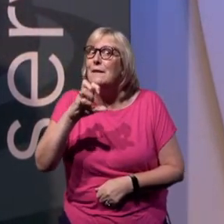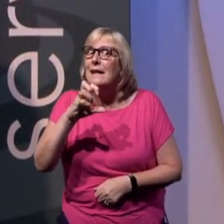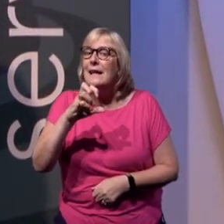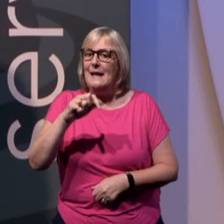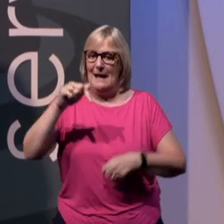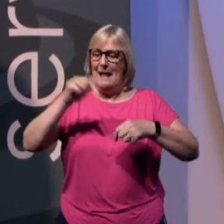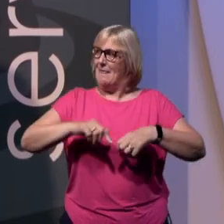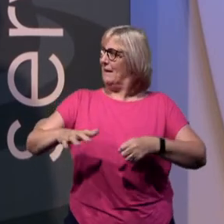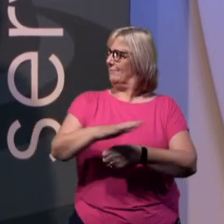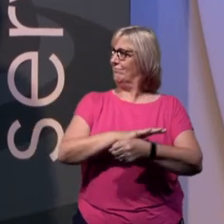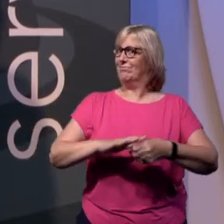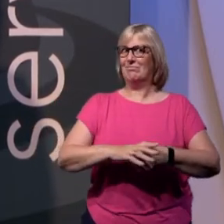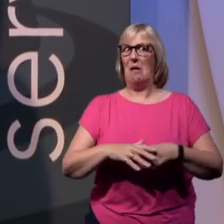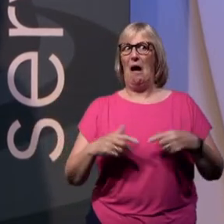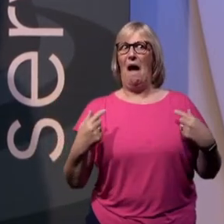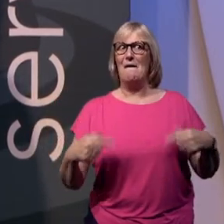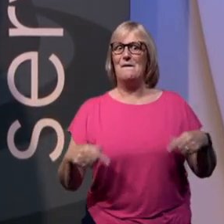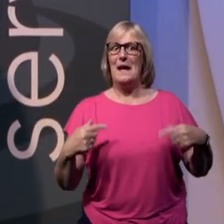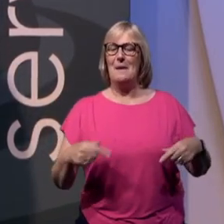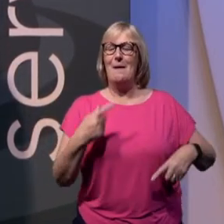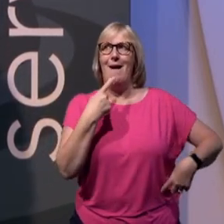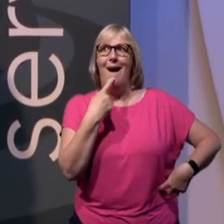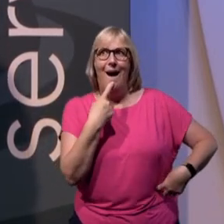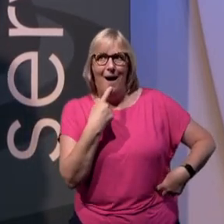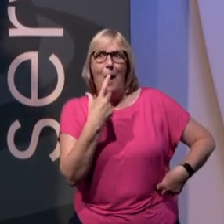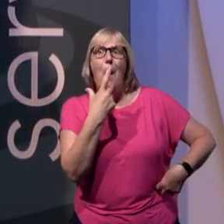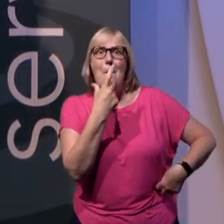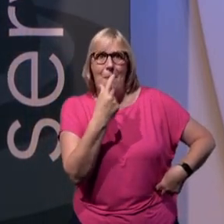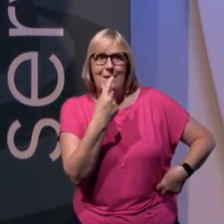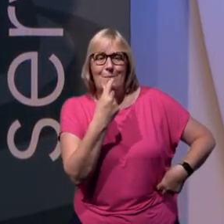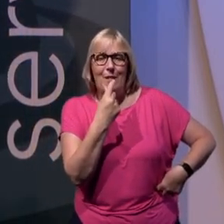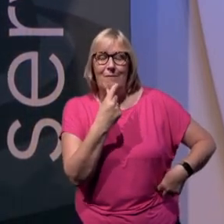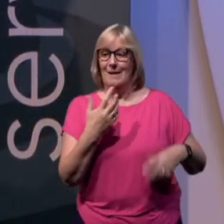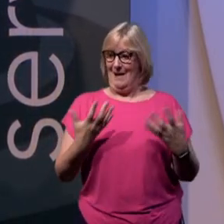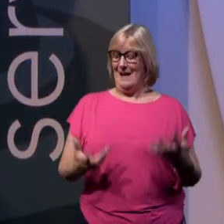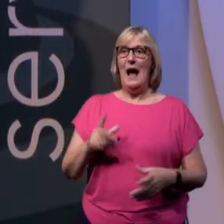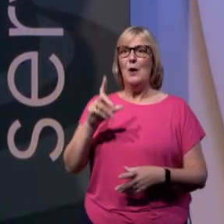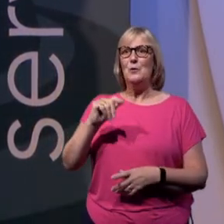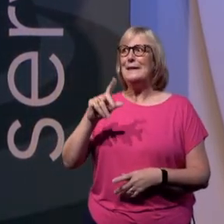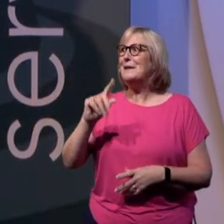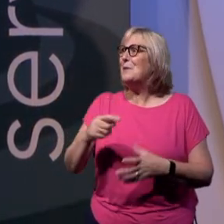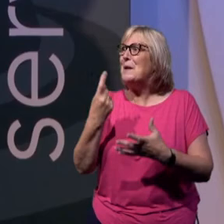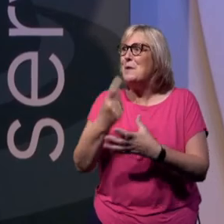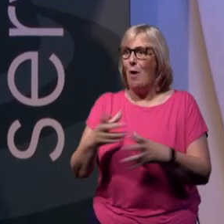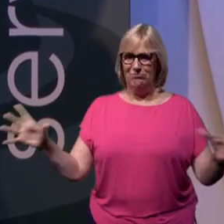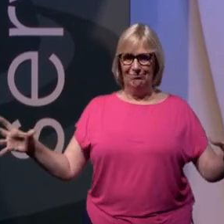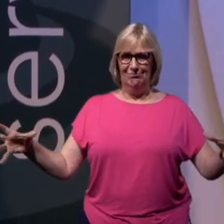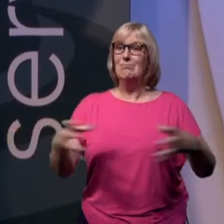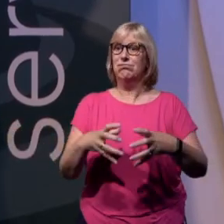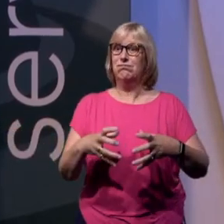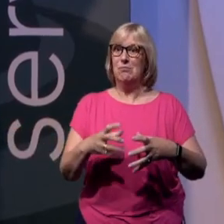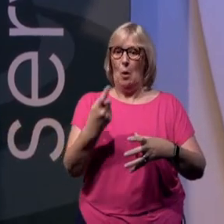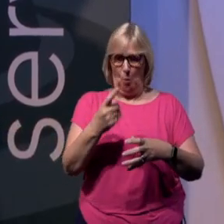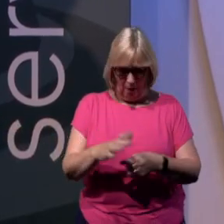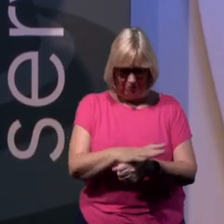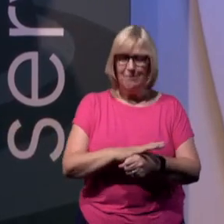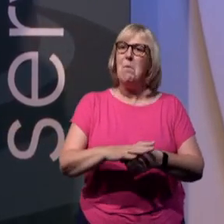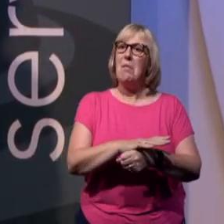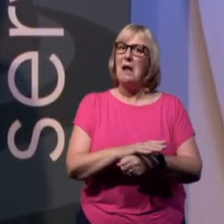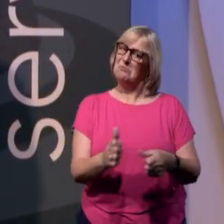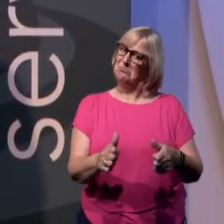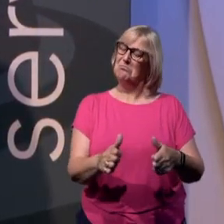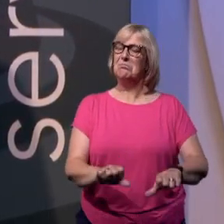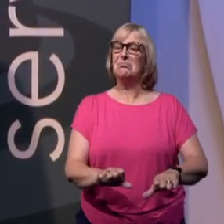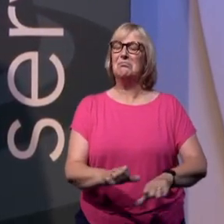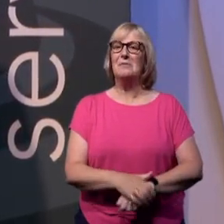a reality. And in 2021, here we are, all on that site for the